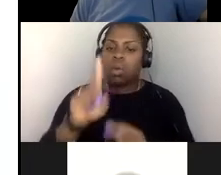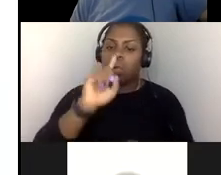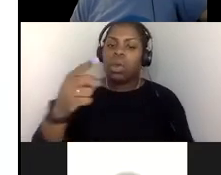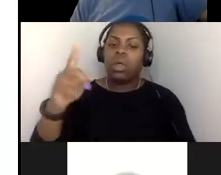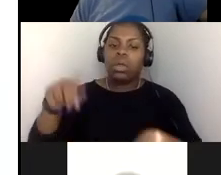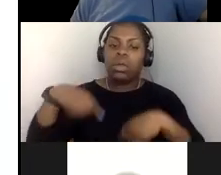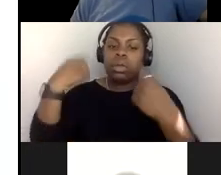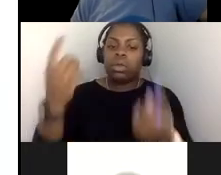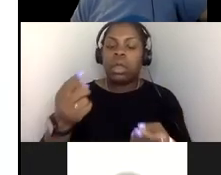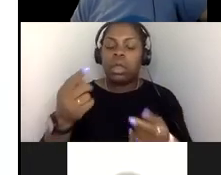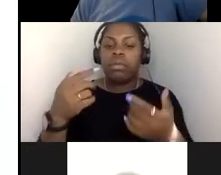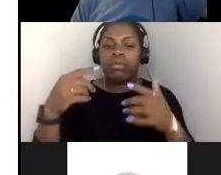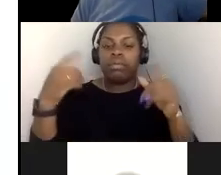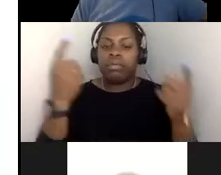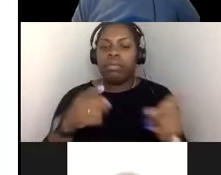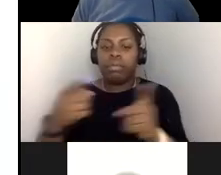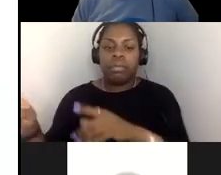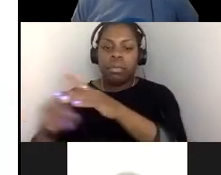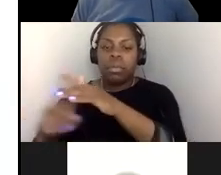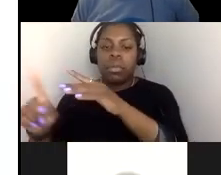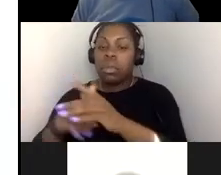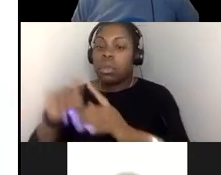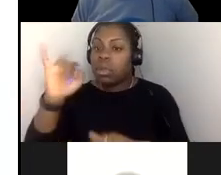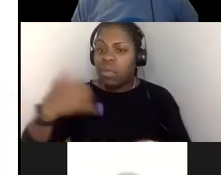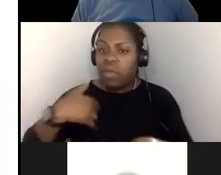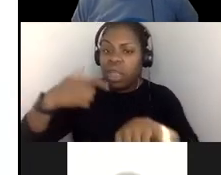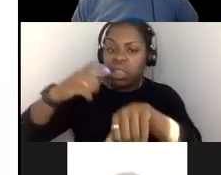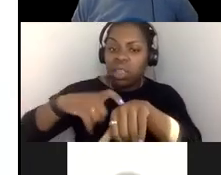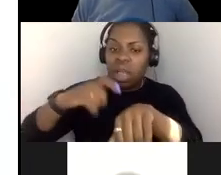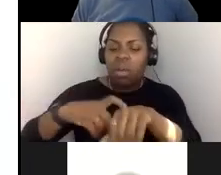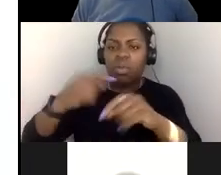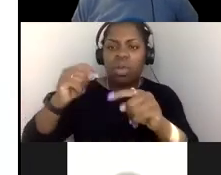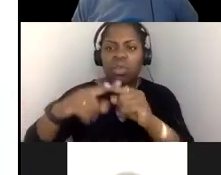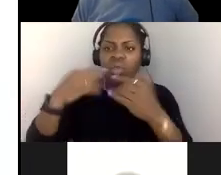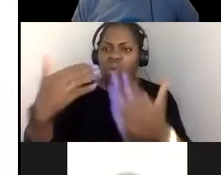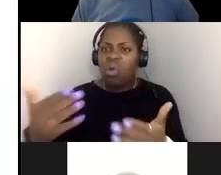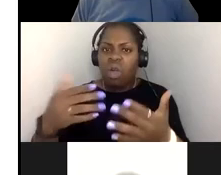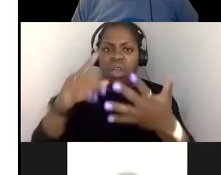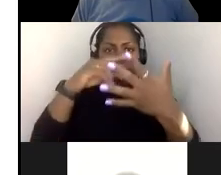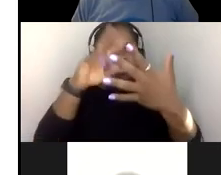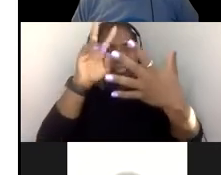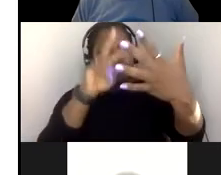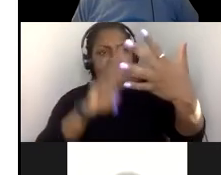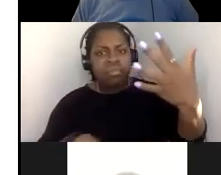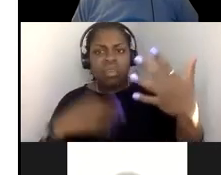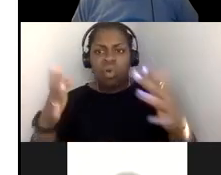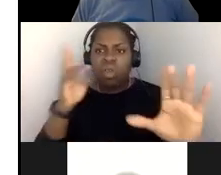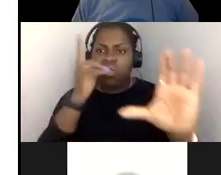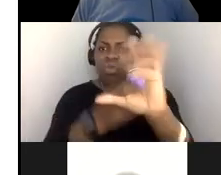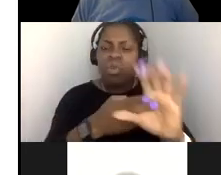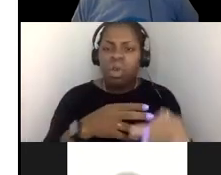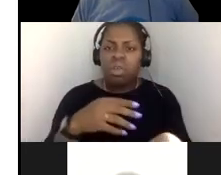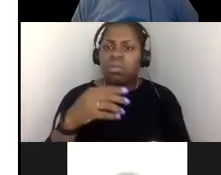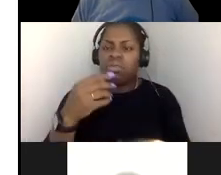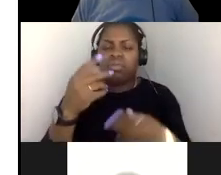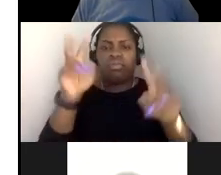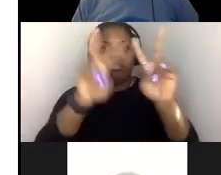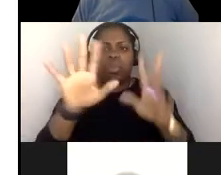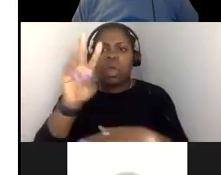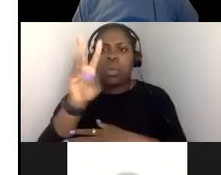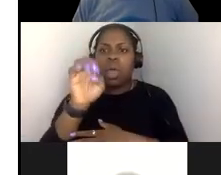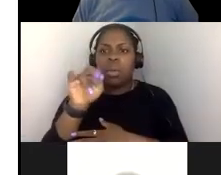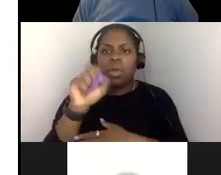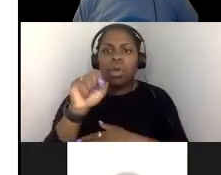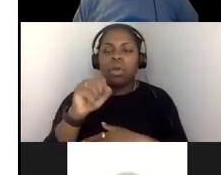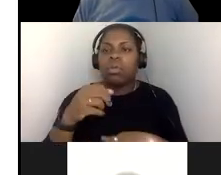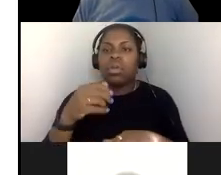check out their webinars because they're really fantastic, but there's about 60 or 70 of them. So, you know, you can set aside a couple of